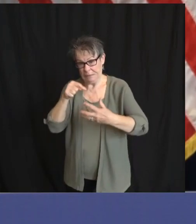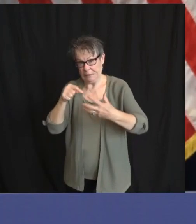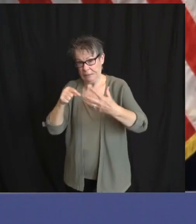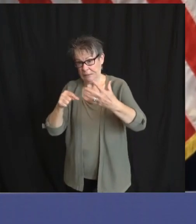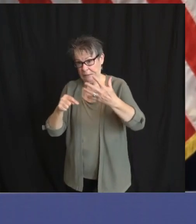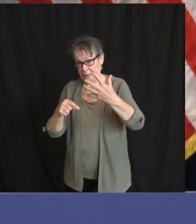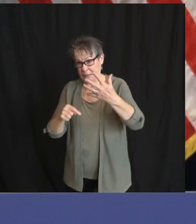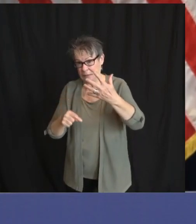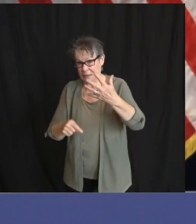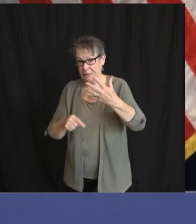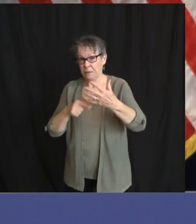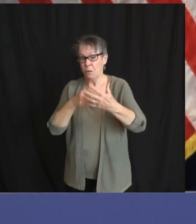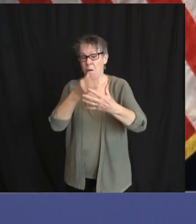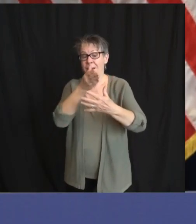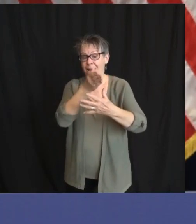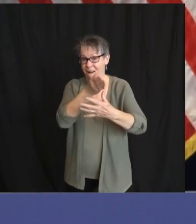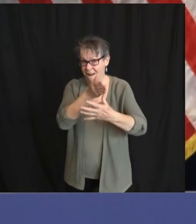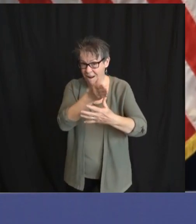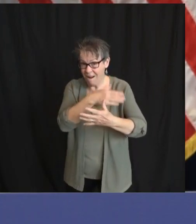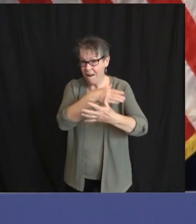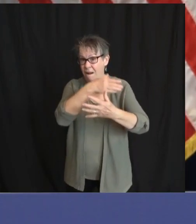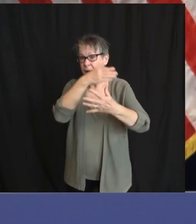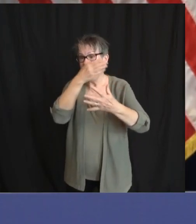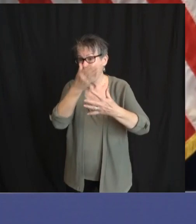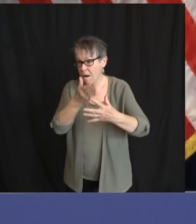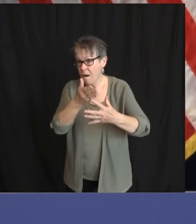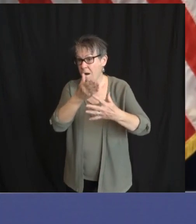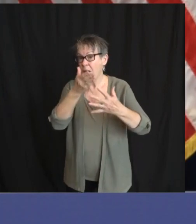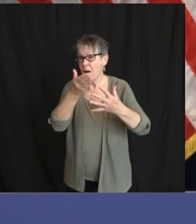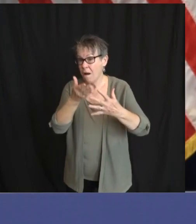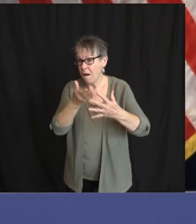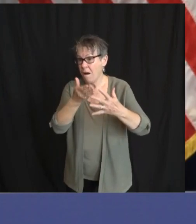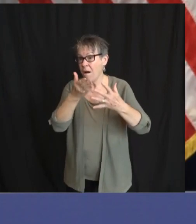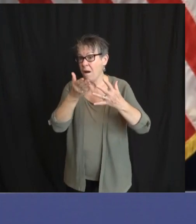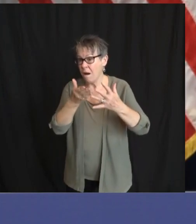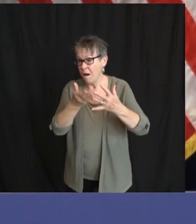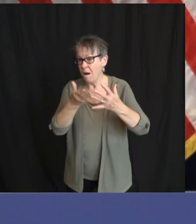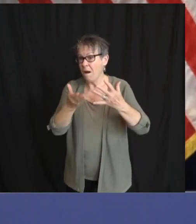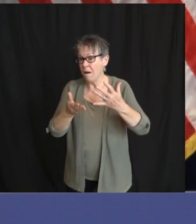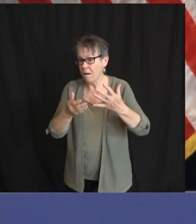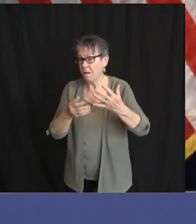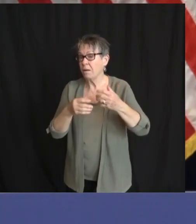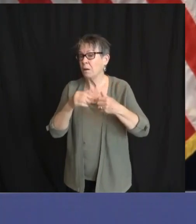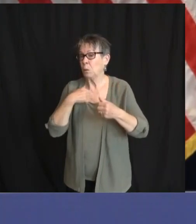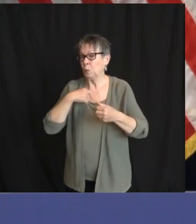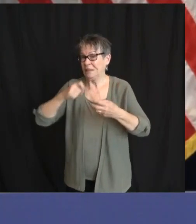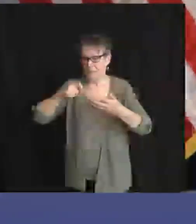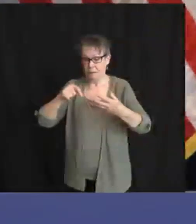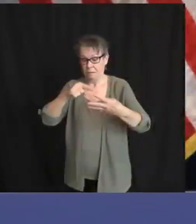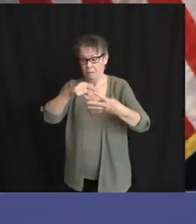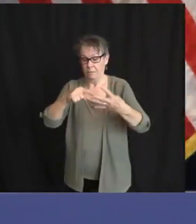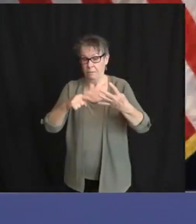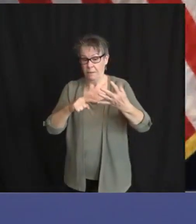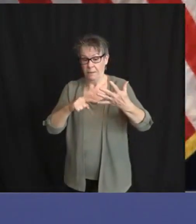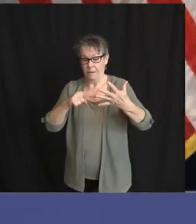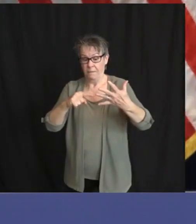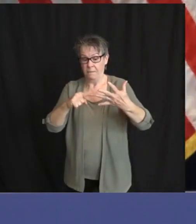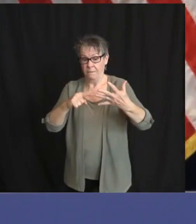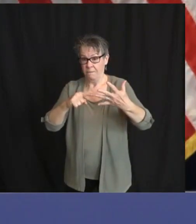around what we need to do with those 4. We need a lot of help with, okay, now you get that in place, what does it look like